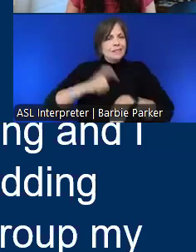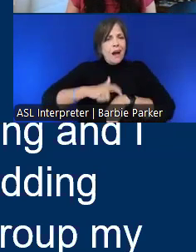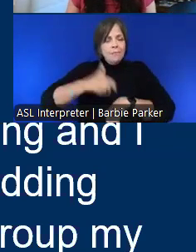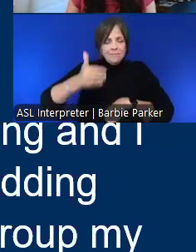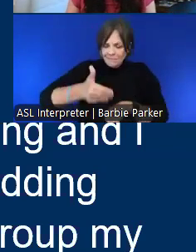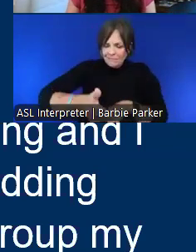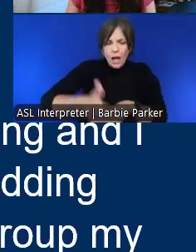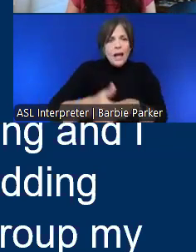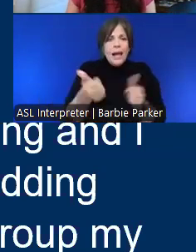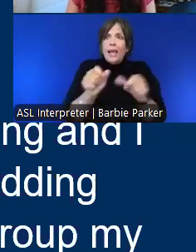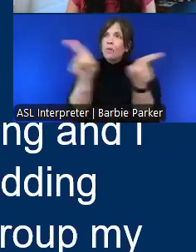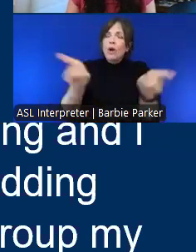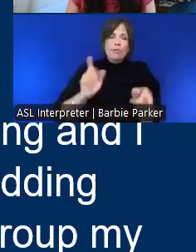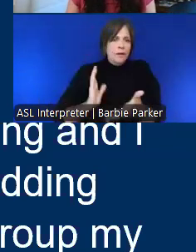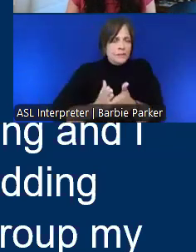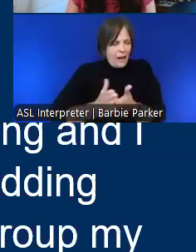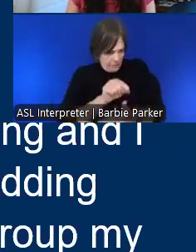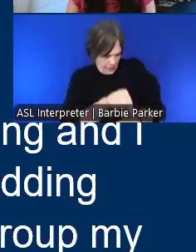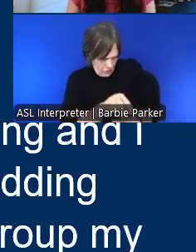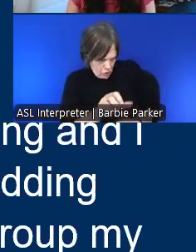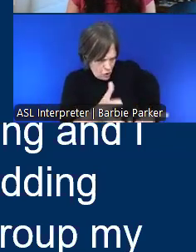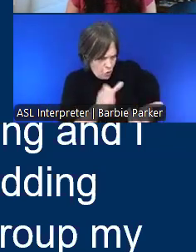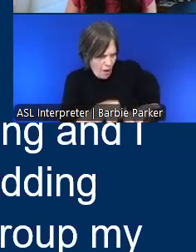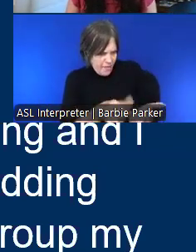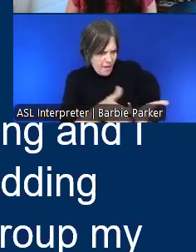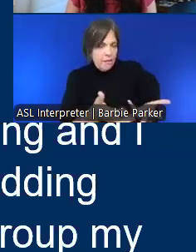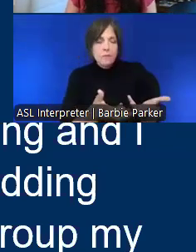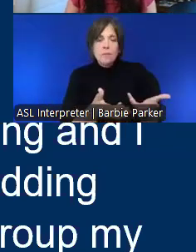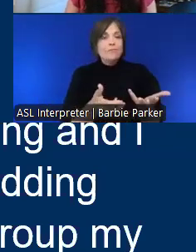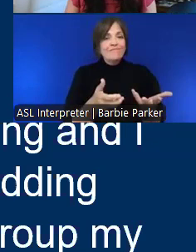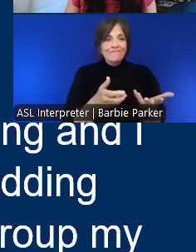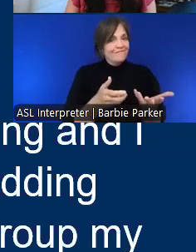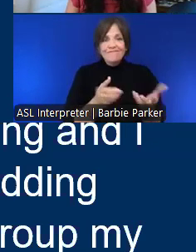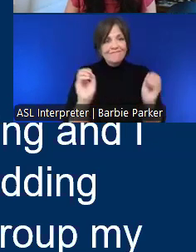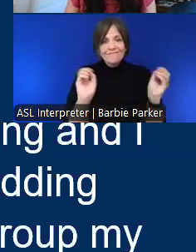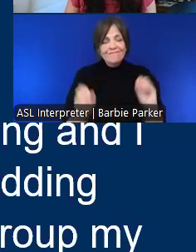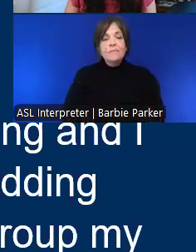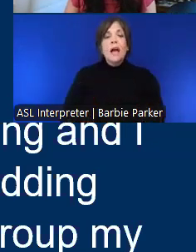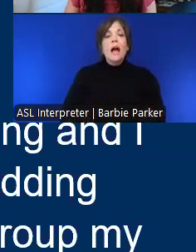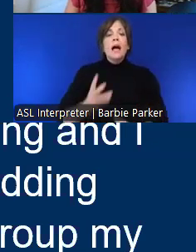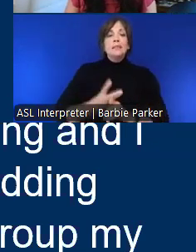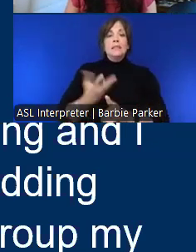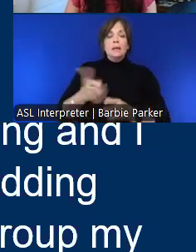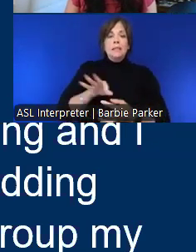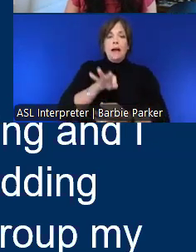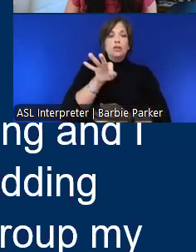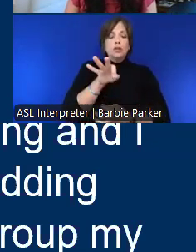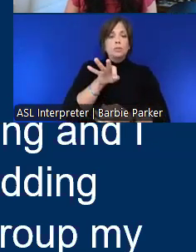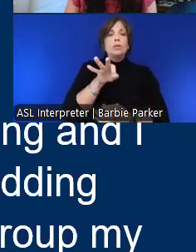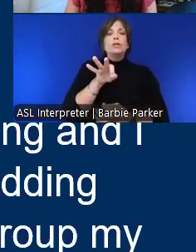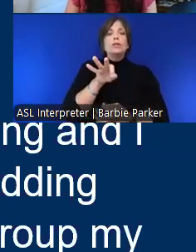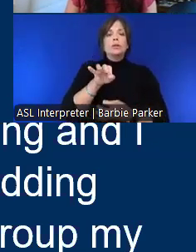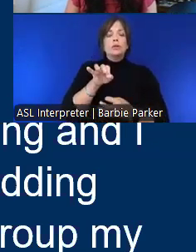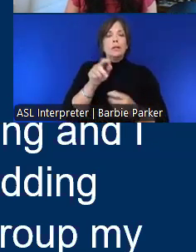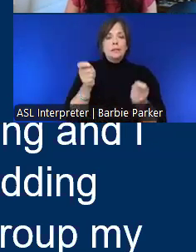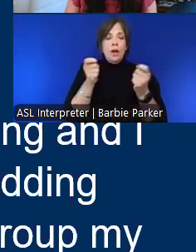asked if this was something that I wanted. 6 months after our spiritual ceremony, I was legally married to my rapist at